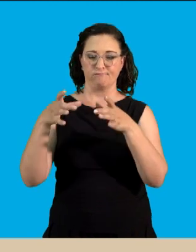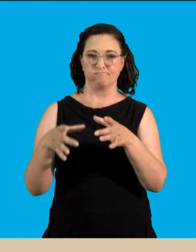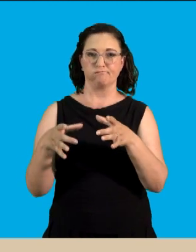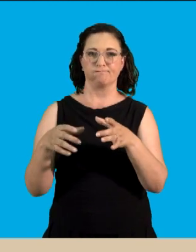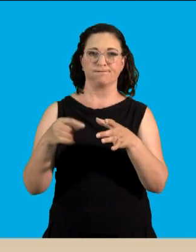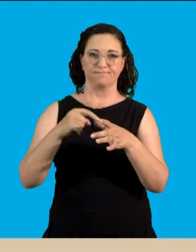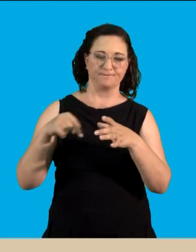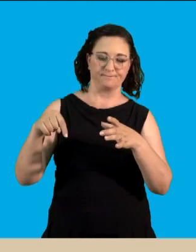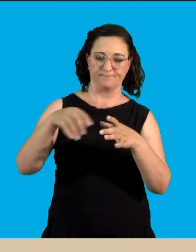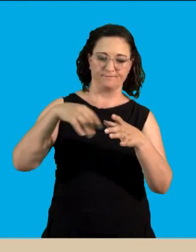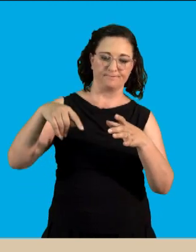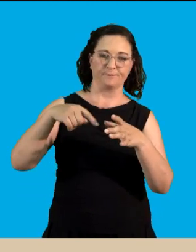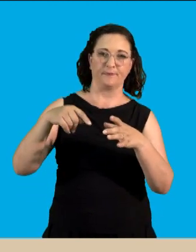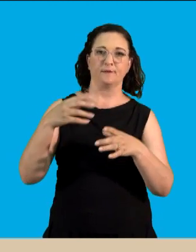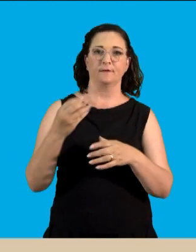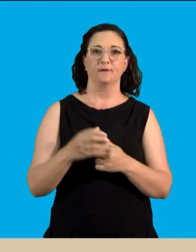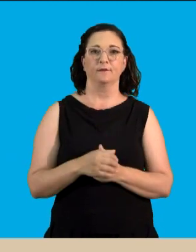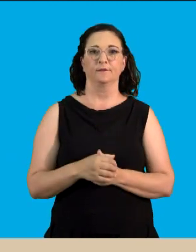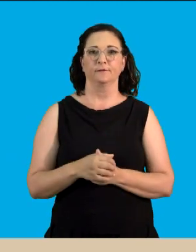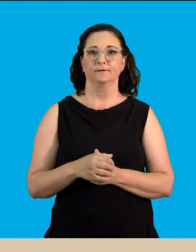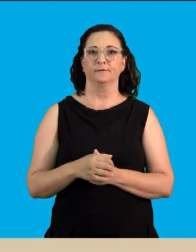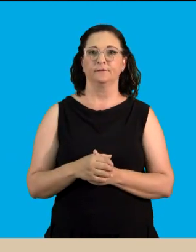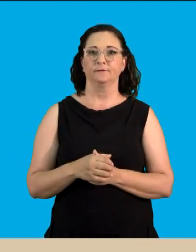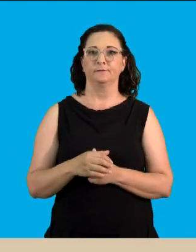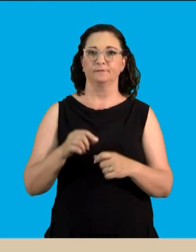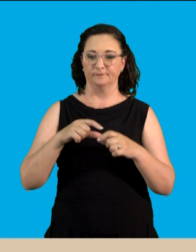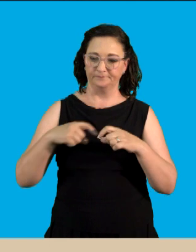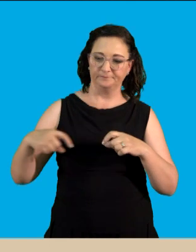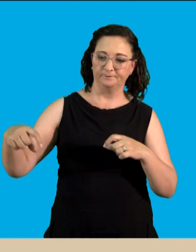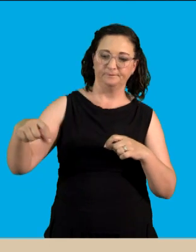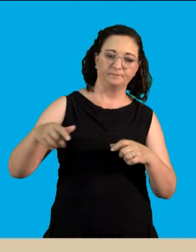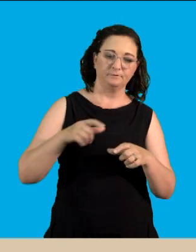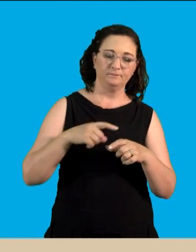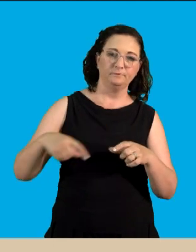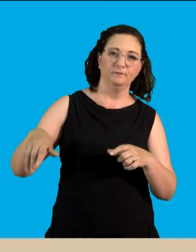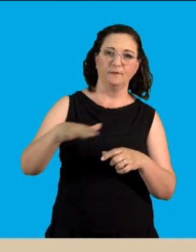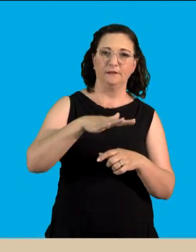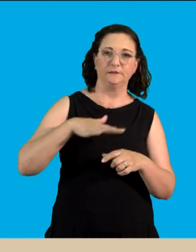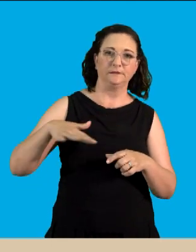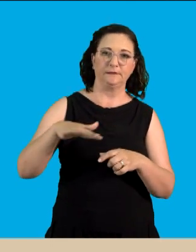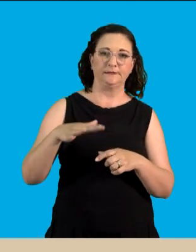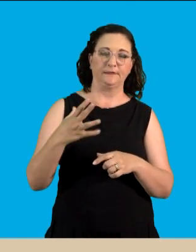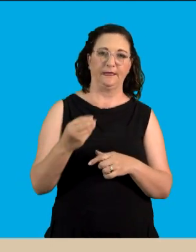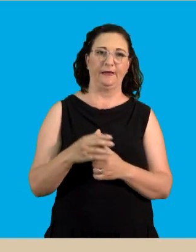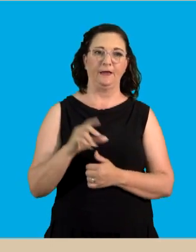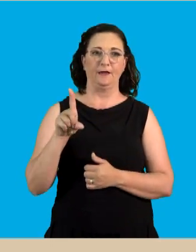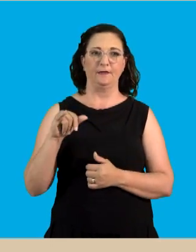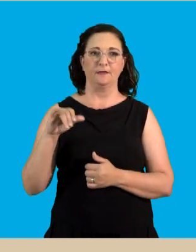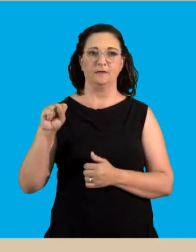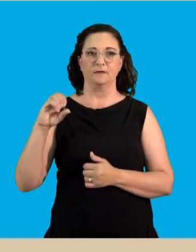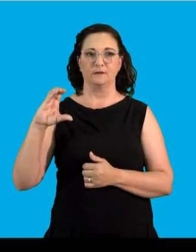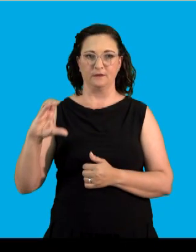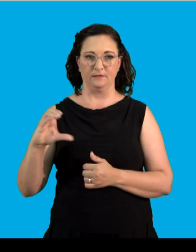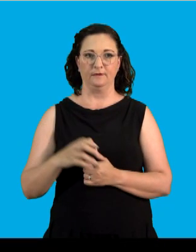center of our Milky Way, and then we have that disk, the spiral arm disk, that is just right there on the other